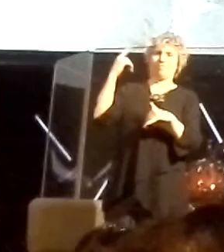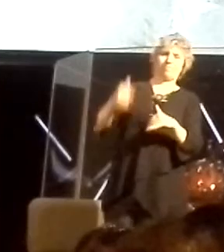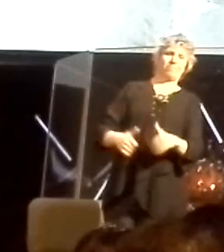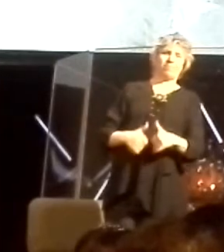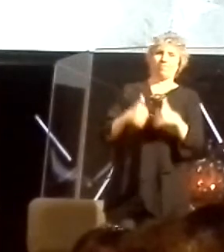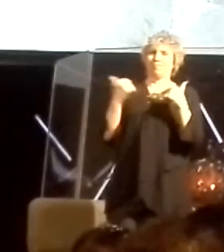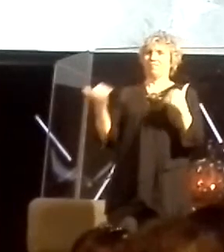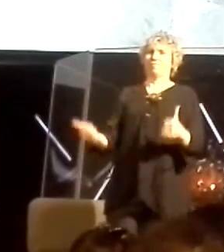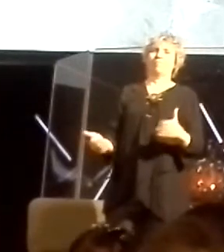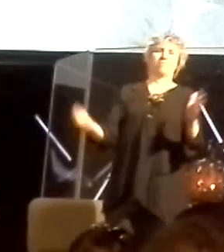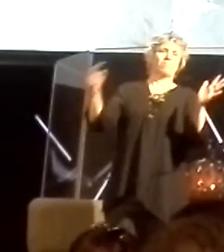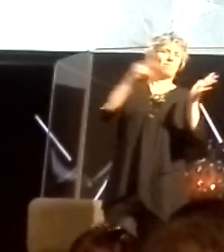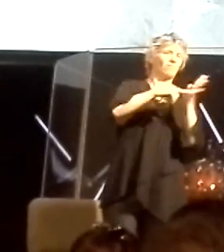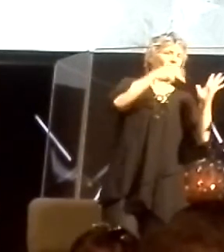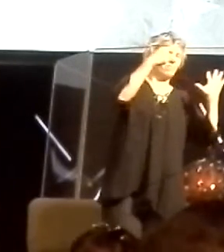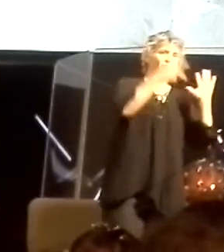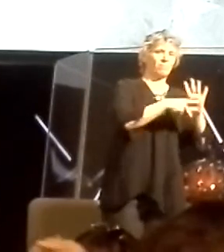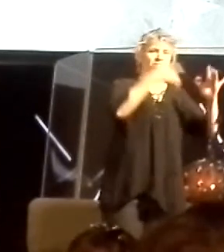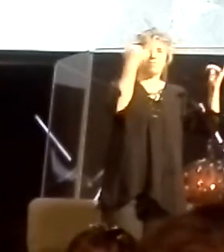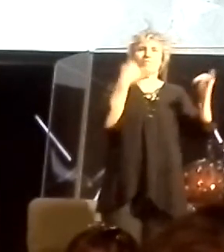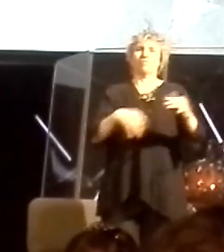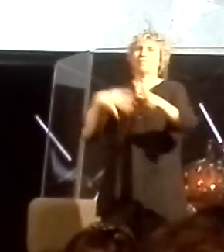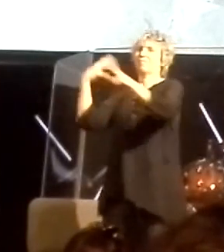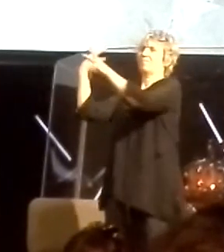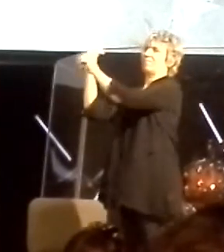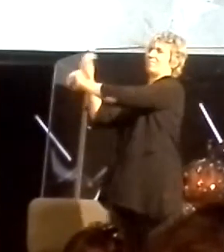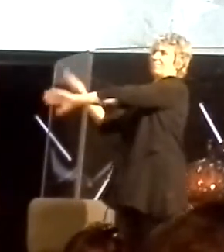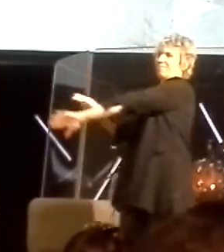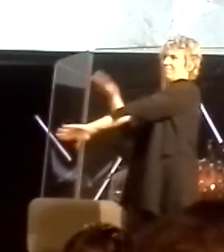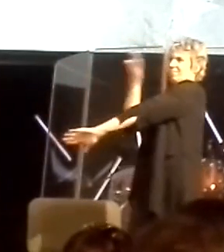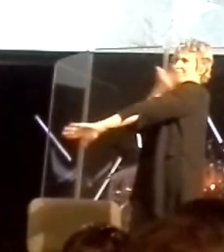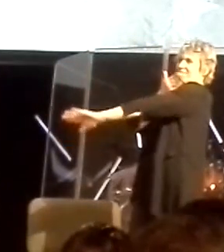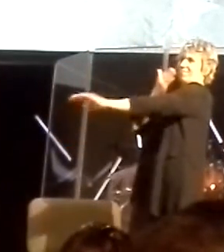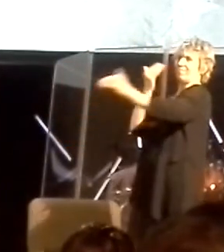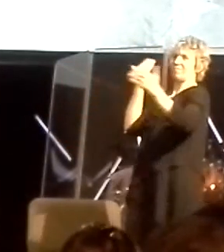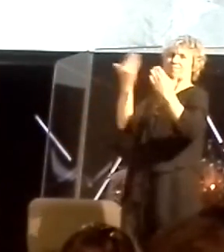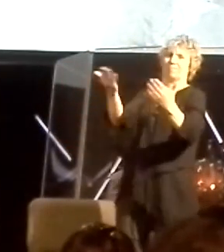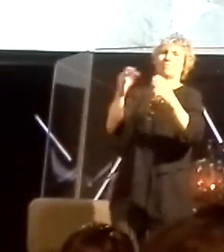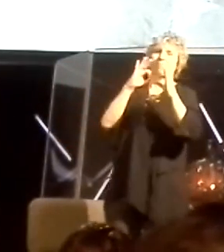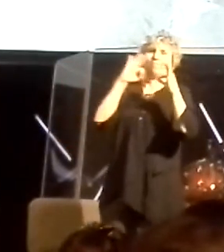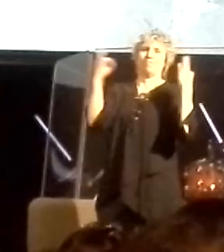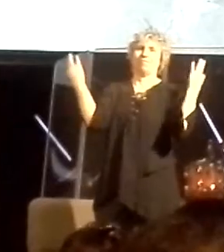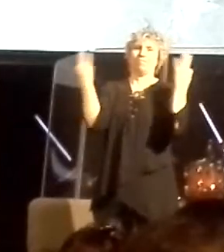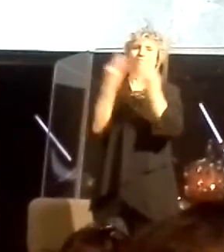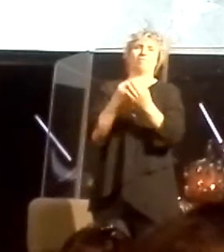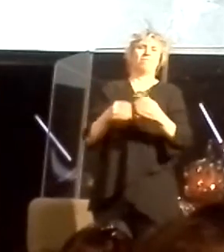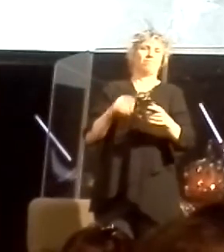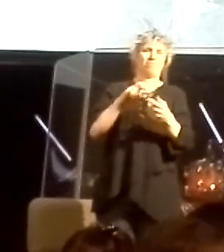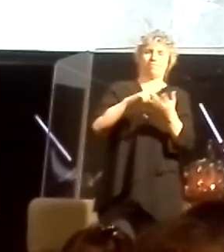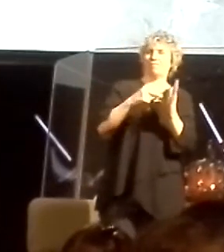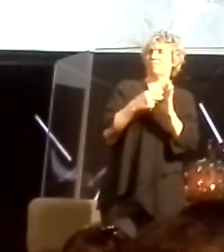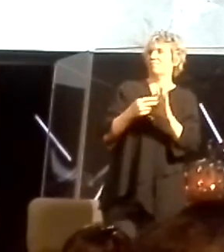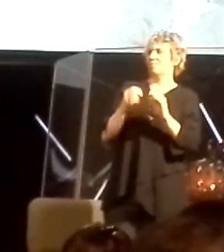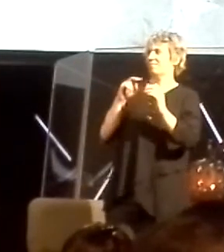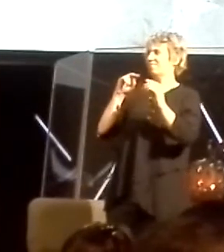has meaning to it because my faith has grown so much. I would like to thank my family and my girlfriend. Thank